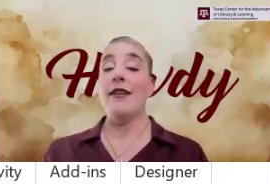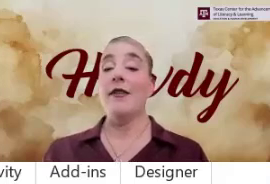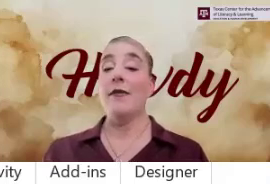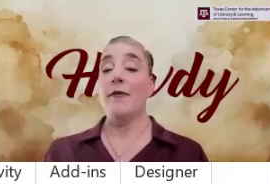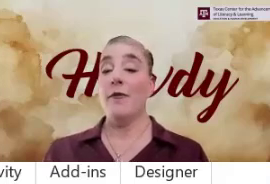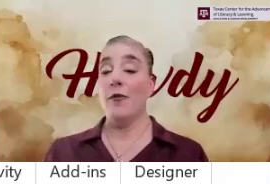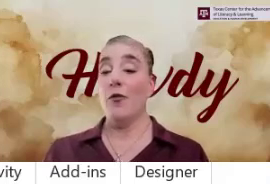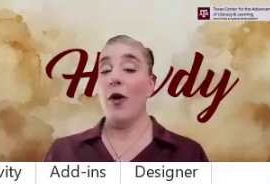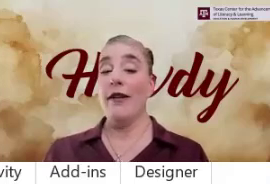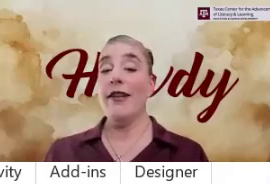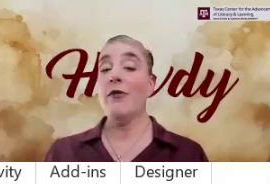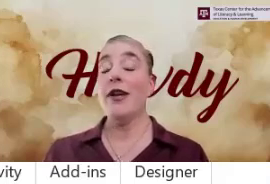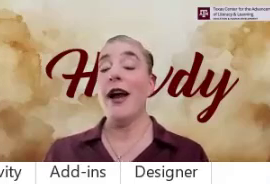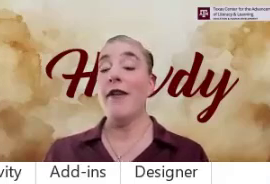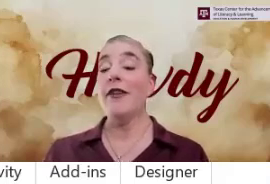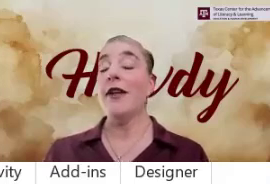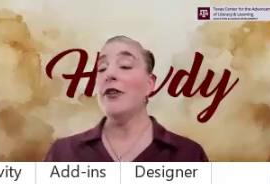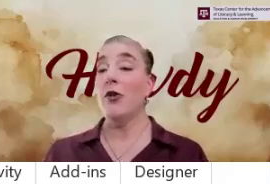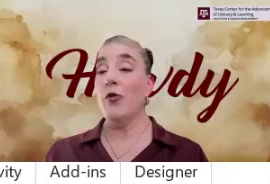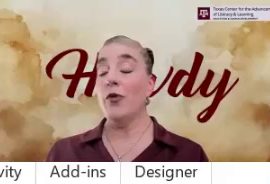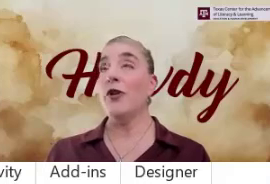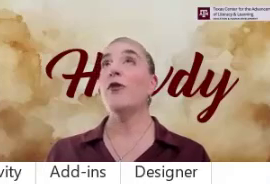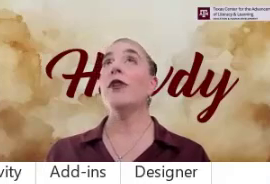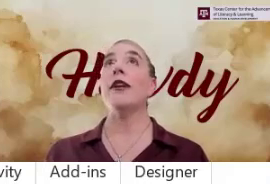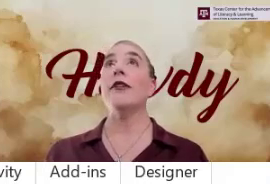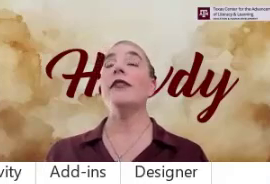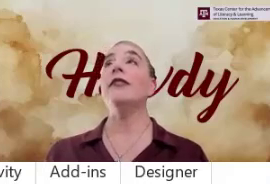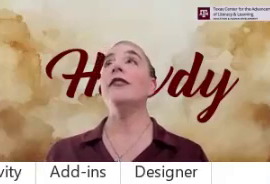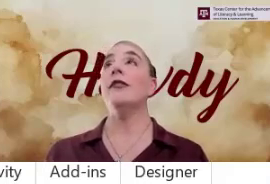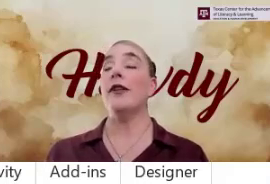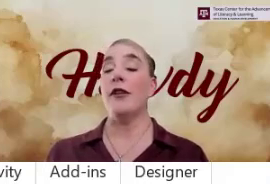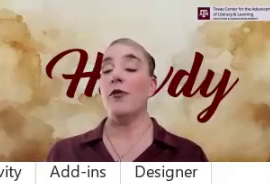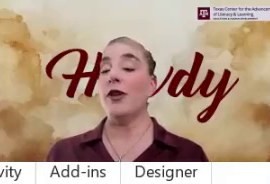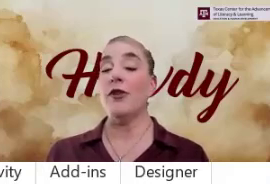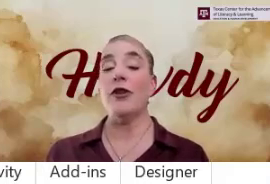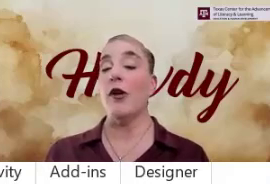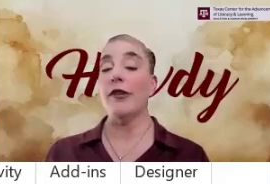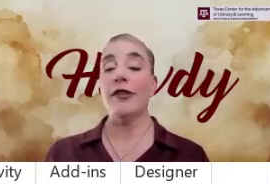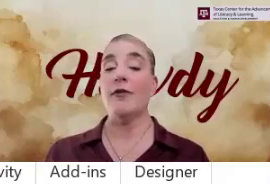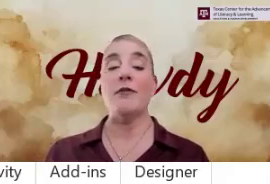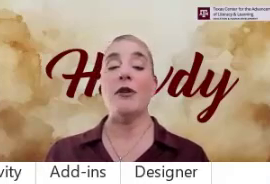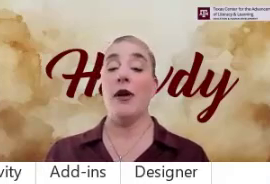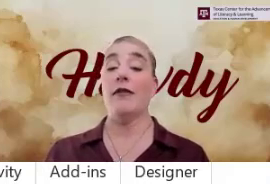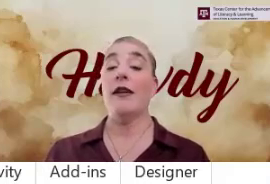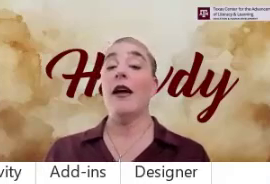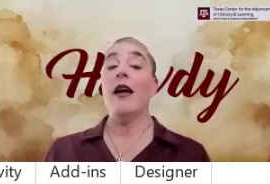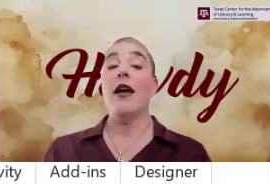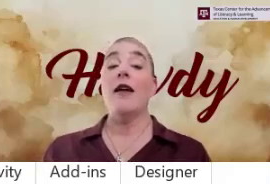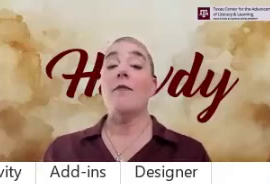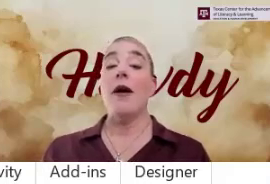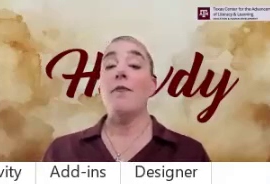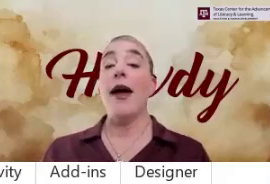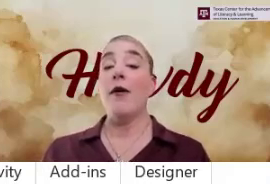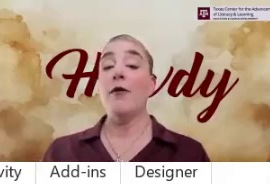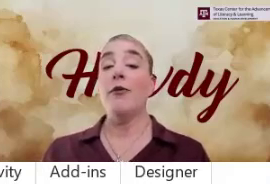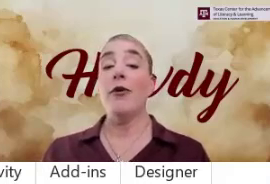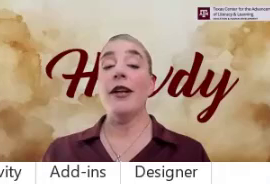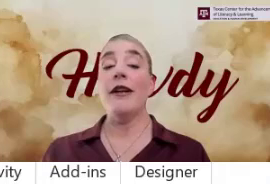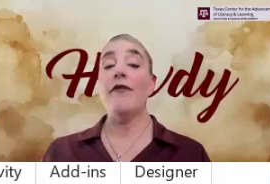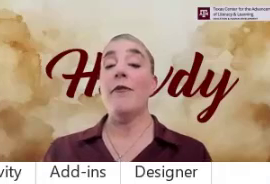And then one thing we haven't, and don't, Gareth, this is something that you can always come to me with.